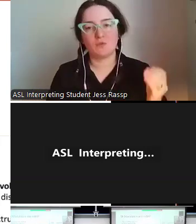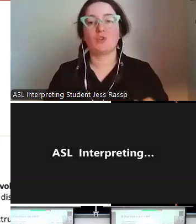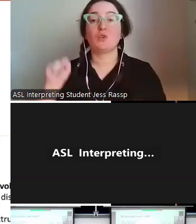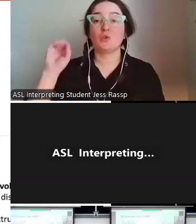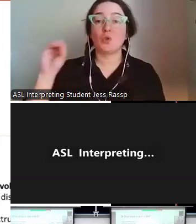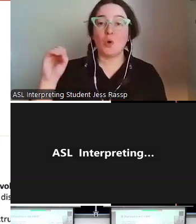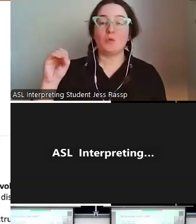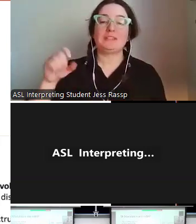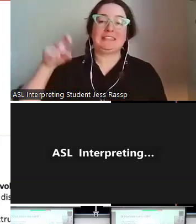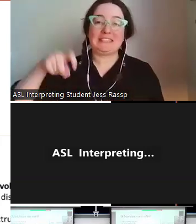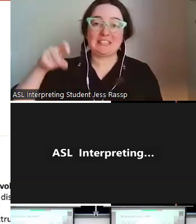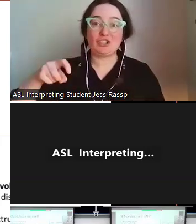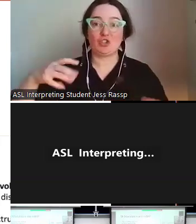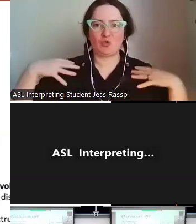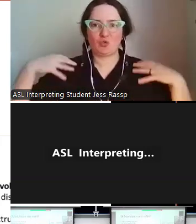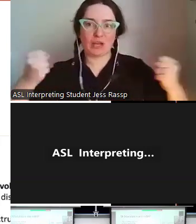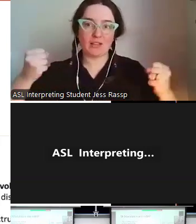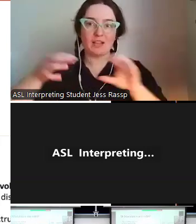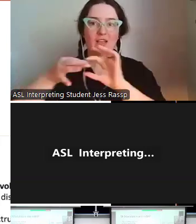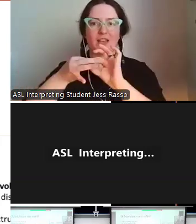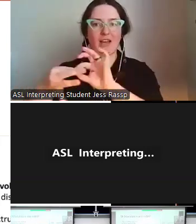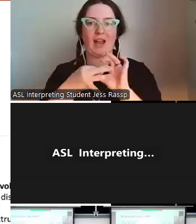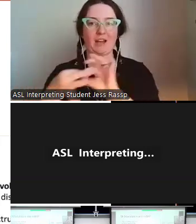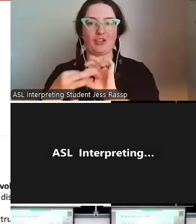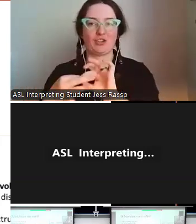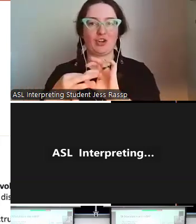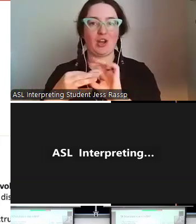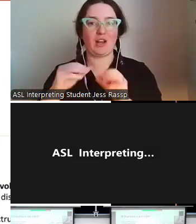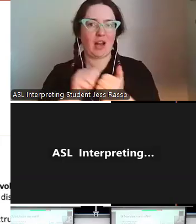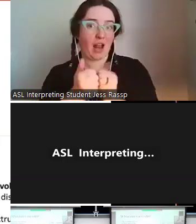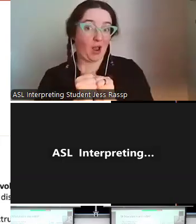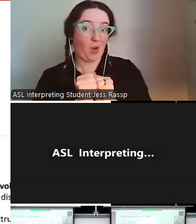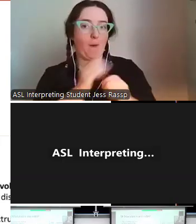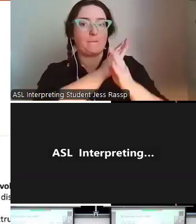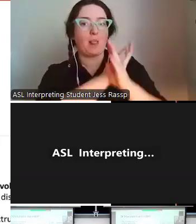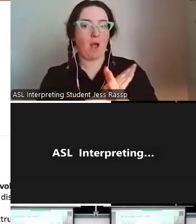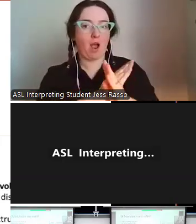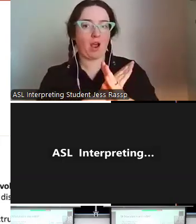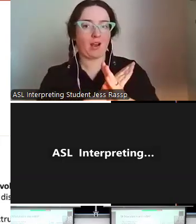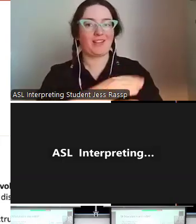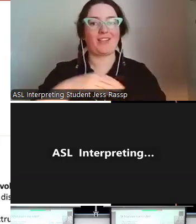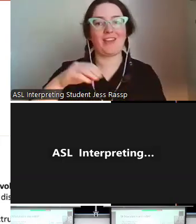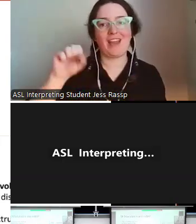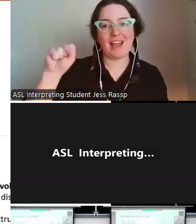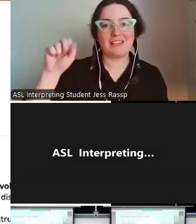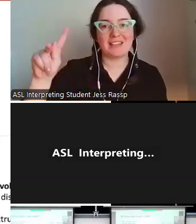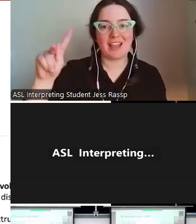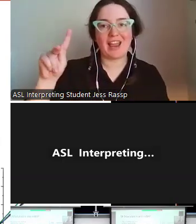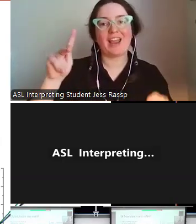the SK channel. Good? Everybody with me? All right.